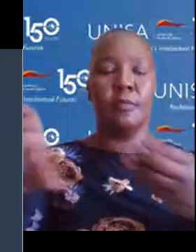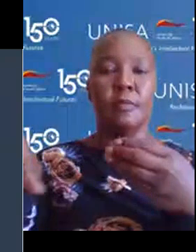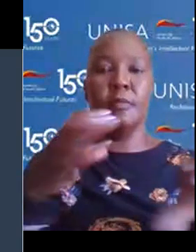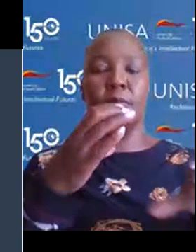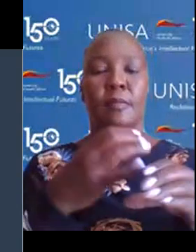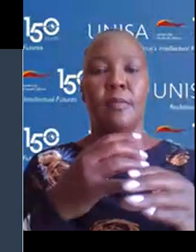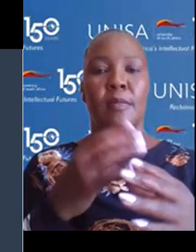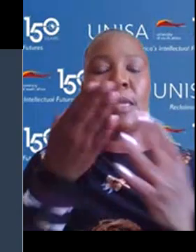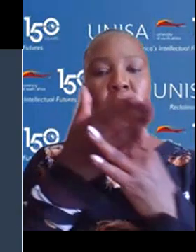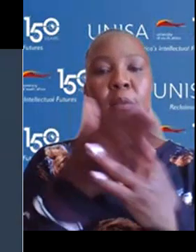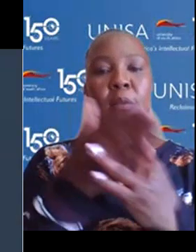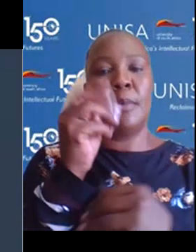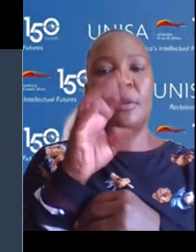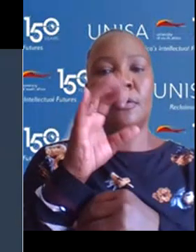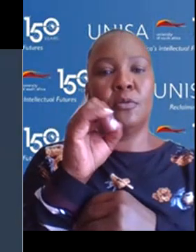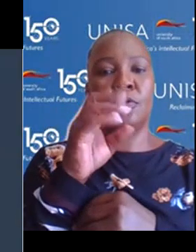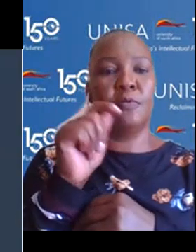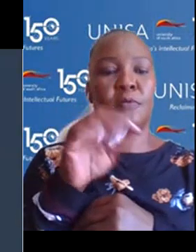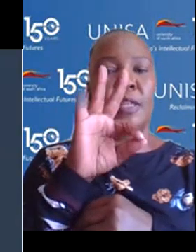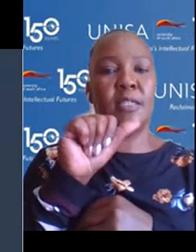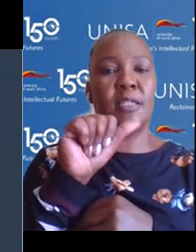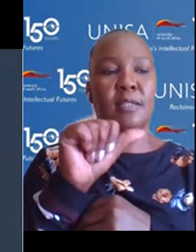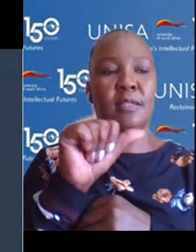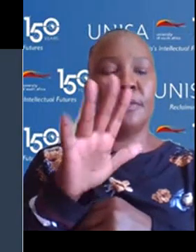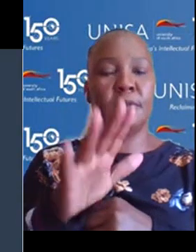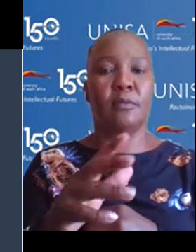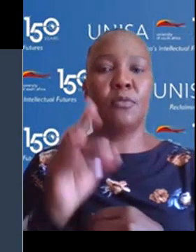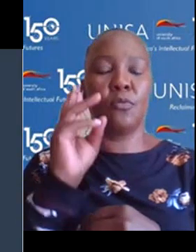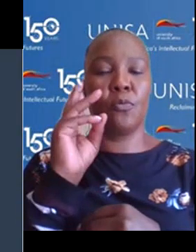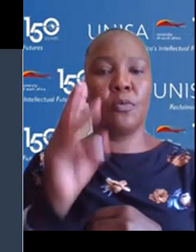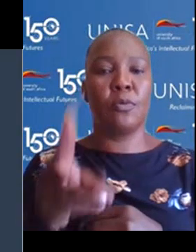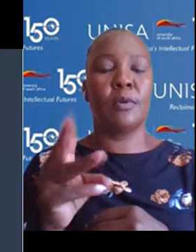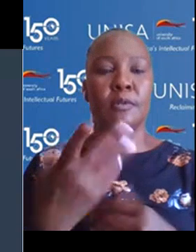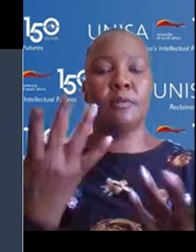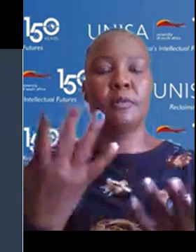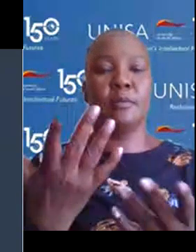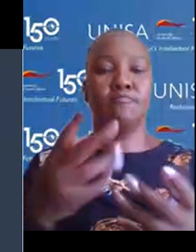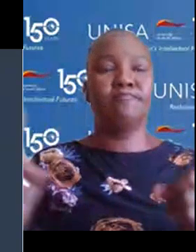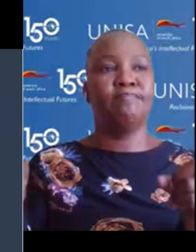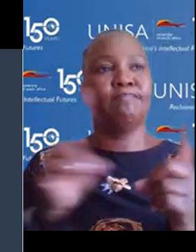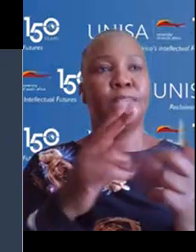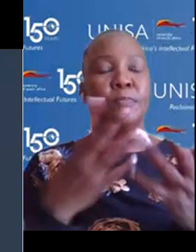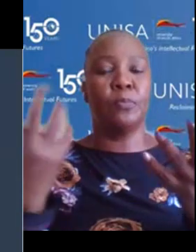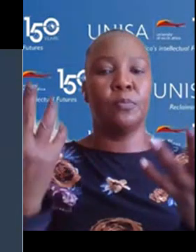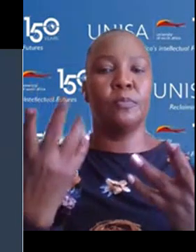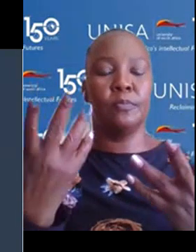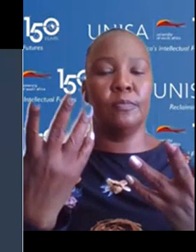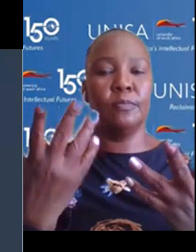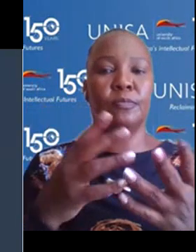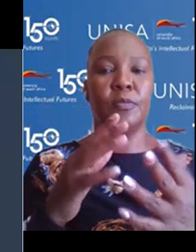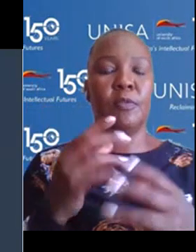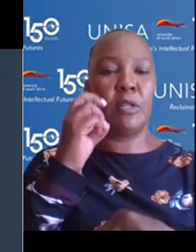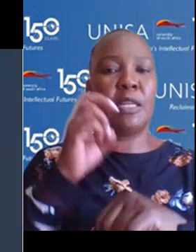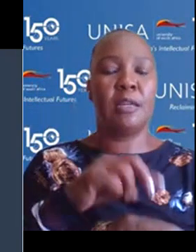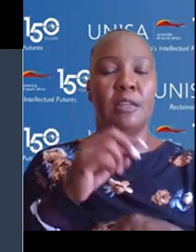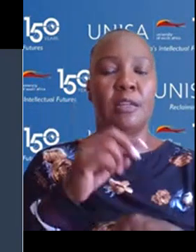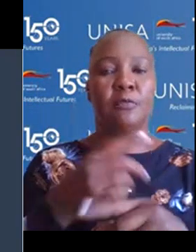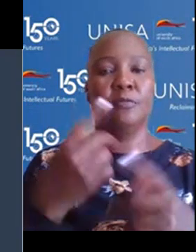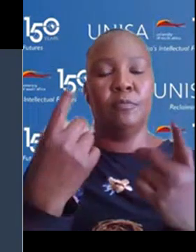Microsoft 365 on your account, we will just also quickly have a look at the steps you need to take if you need to reset